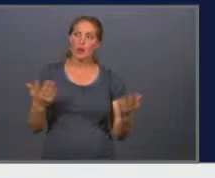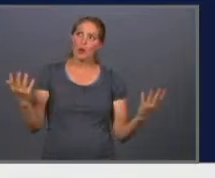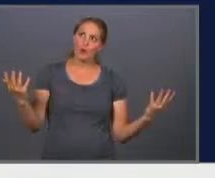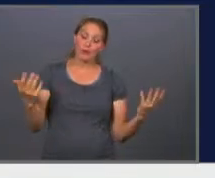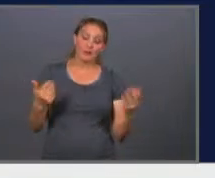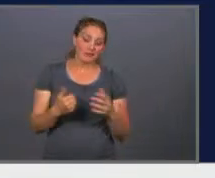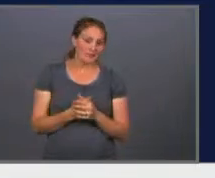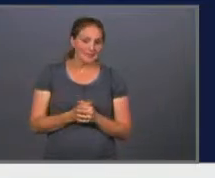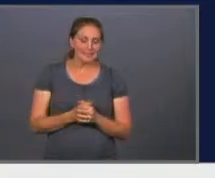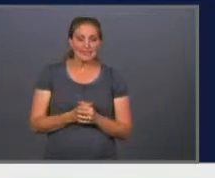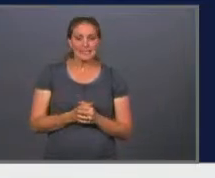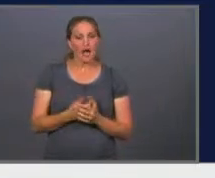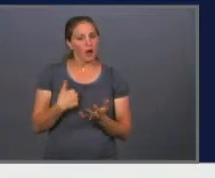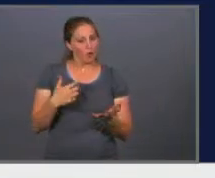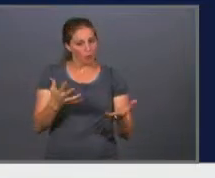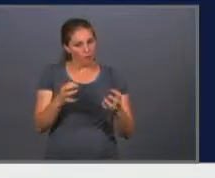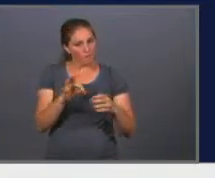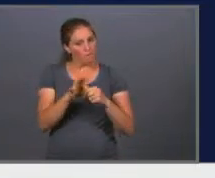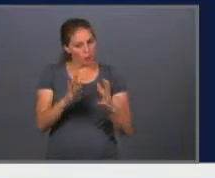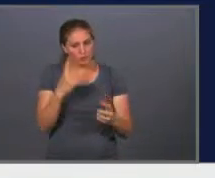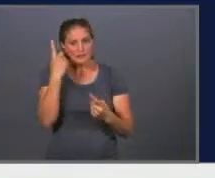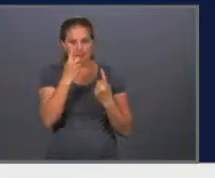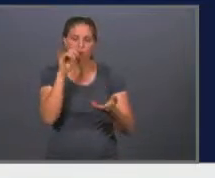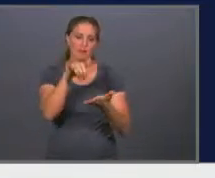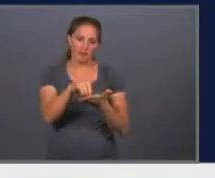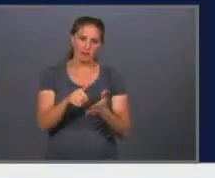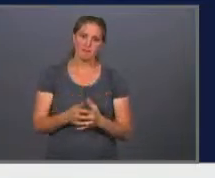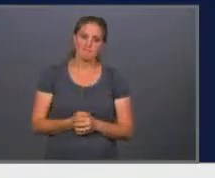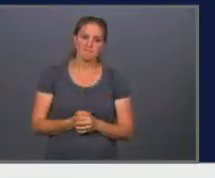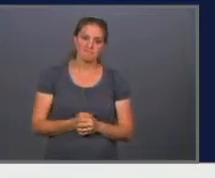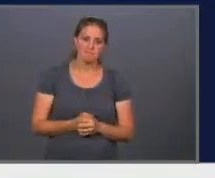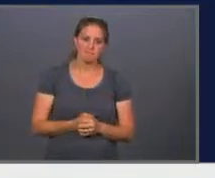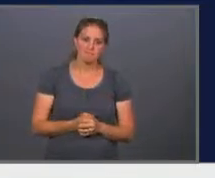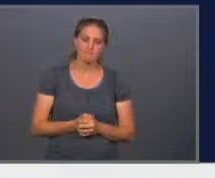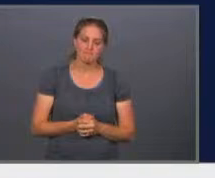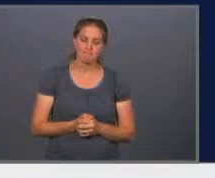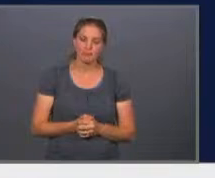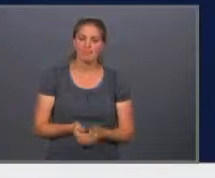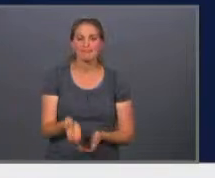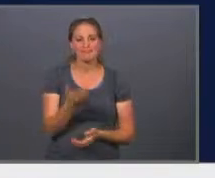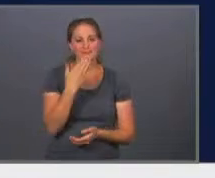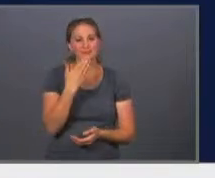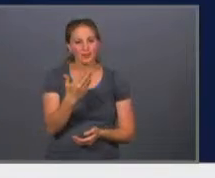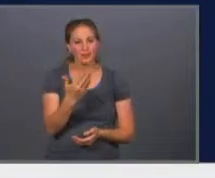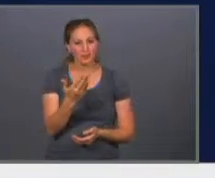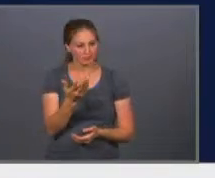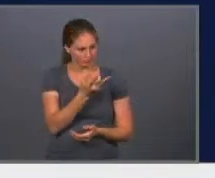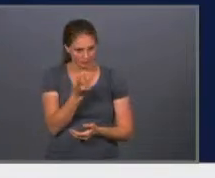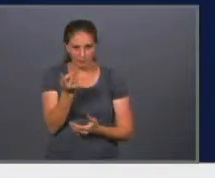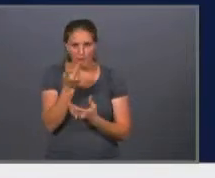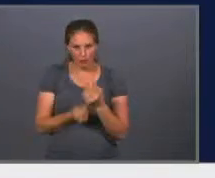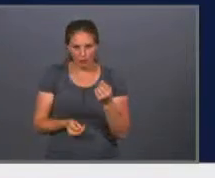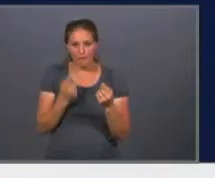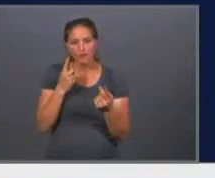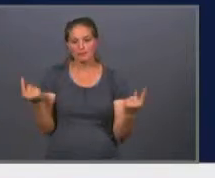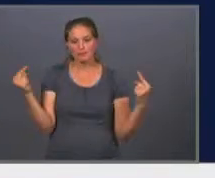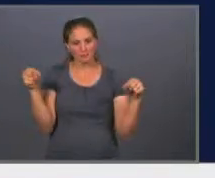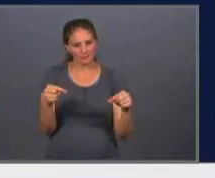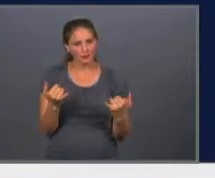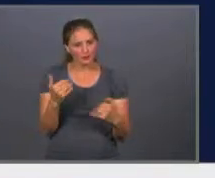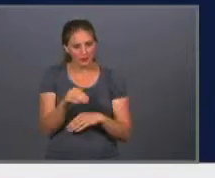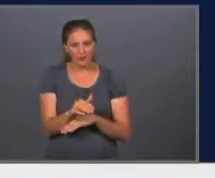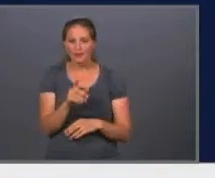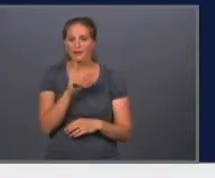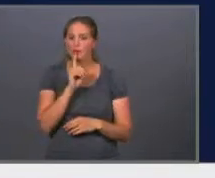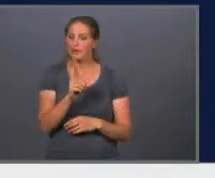I would like the voters to consider that. Well, thank you, both of you, for joining us this evening. It has